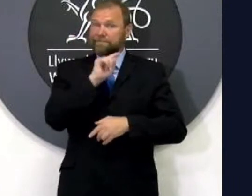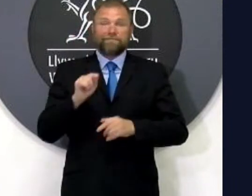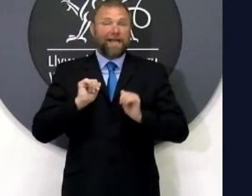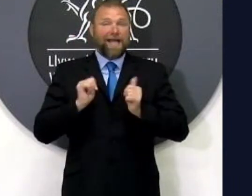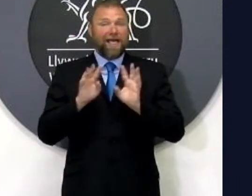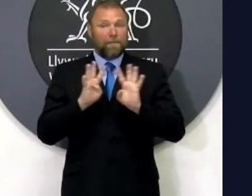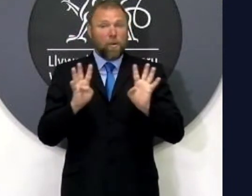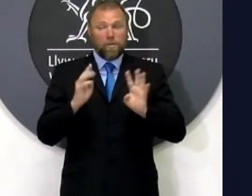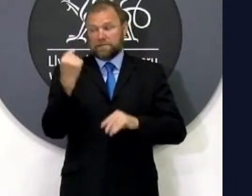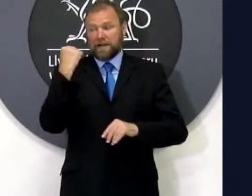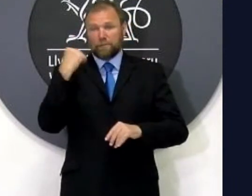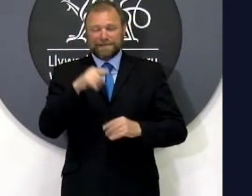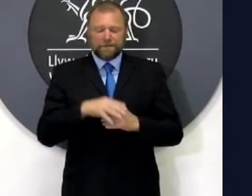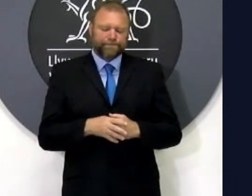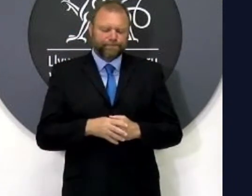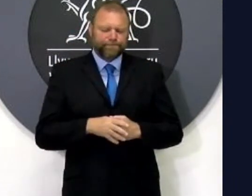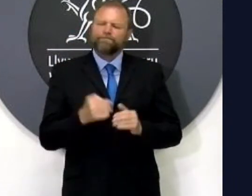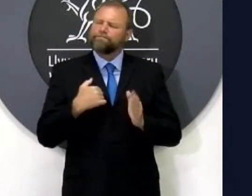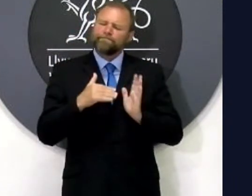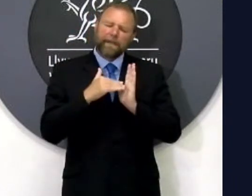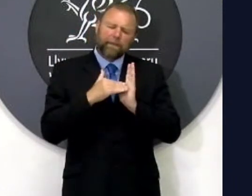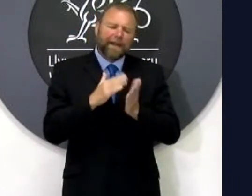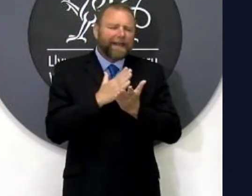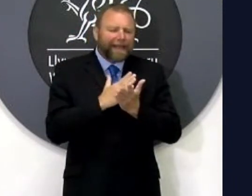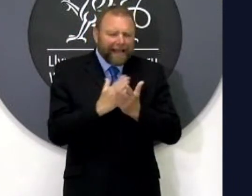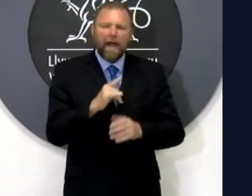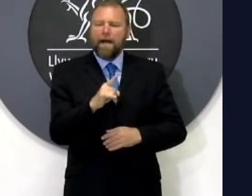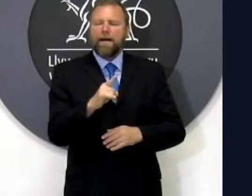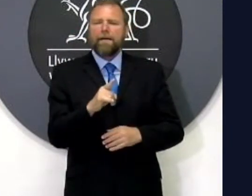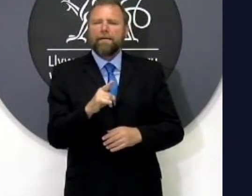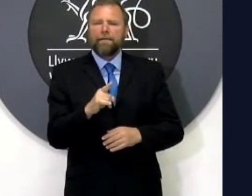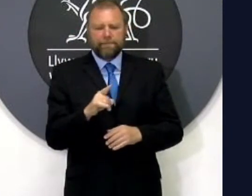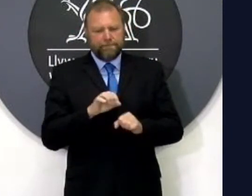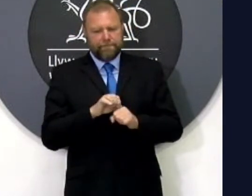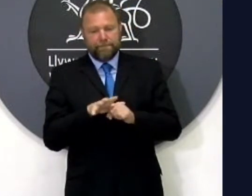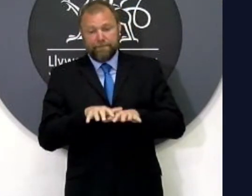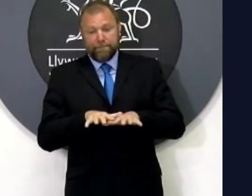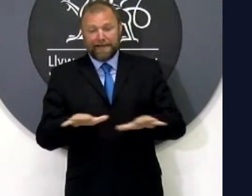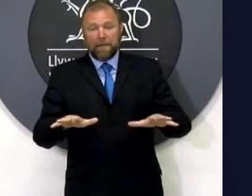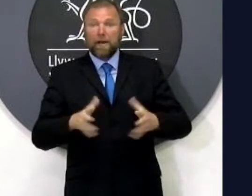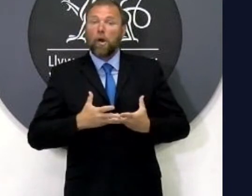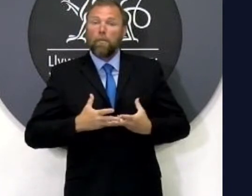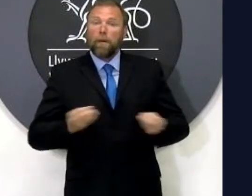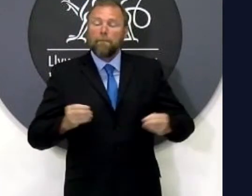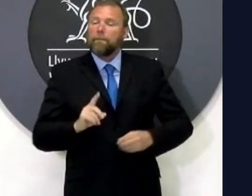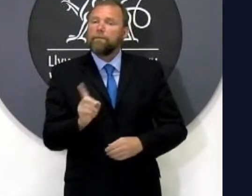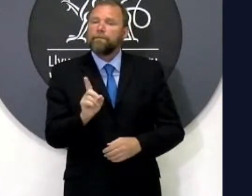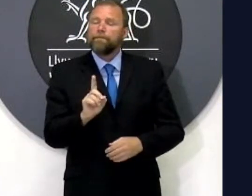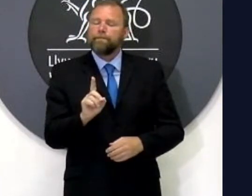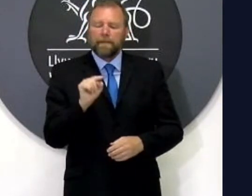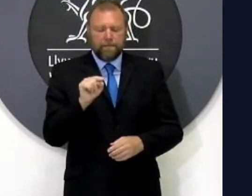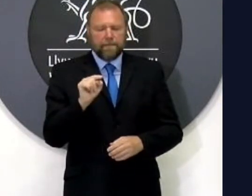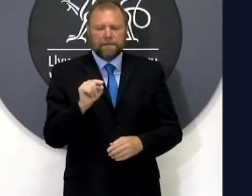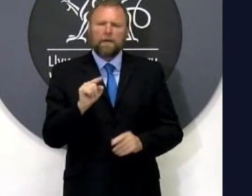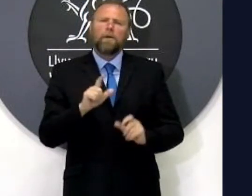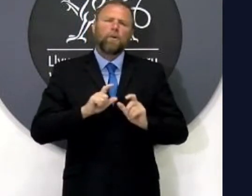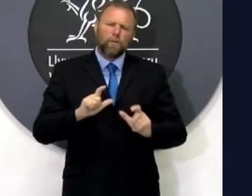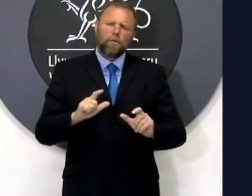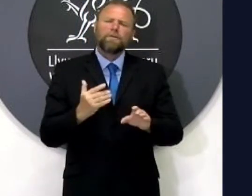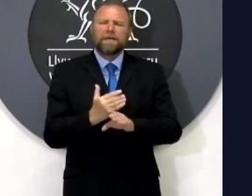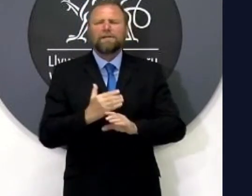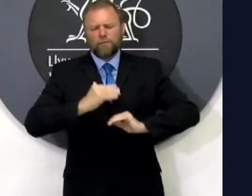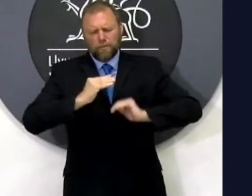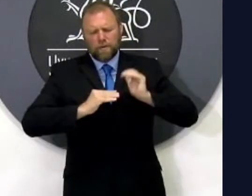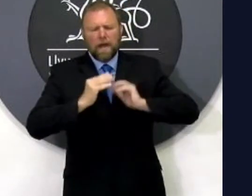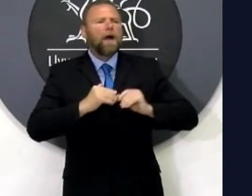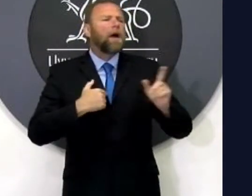was very clear to them that we're not out of the pandemic, but that we have a huge task ahead of us in terms of rebuilding the NHS. I haven't had a chance